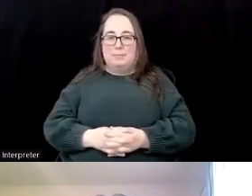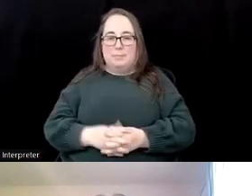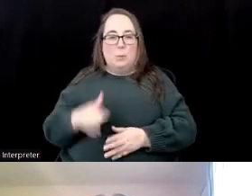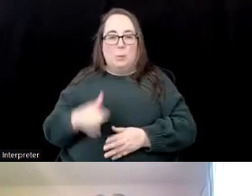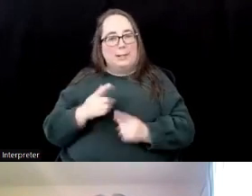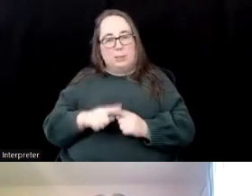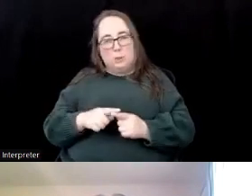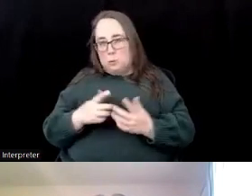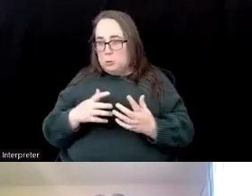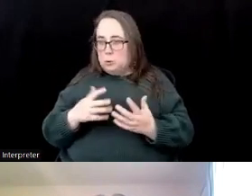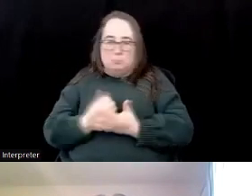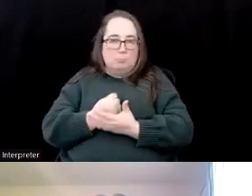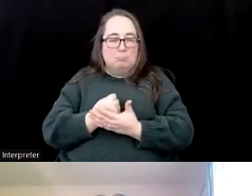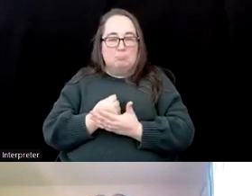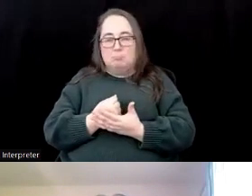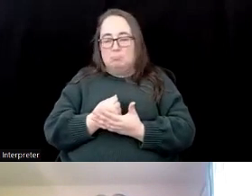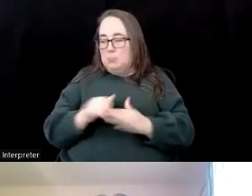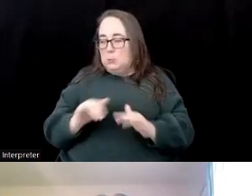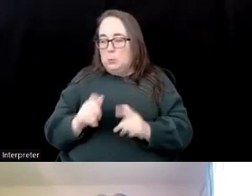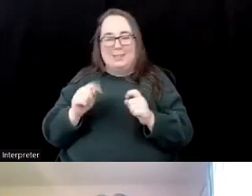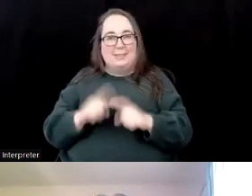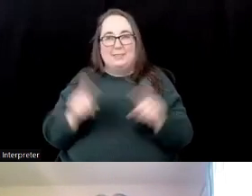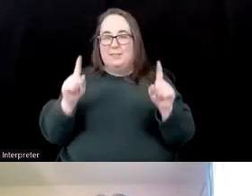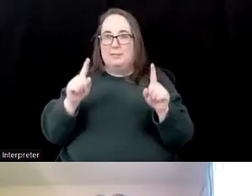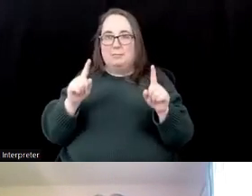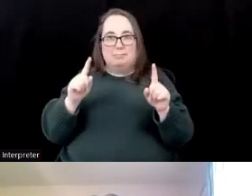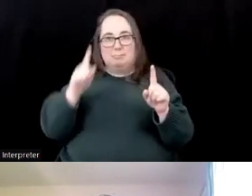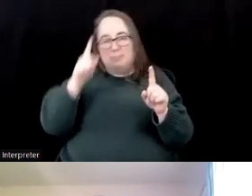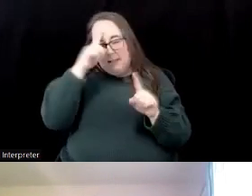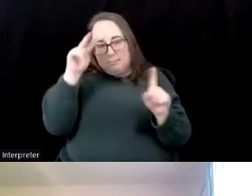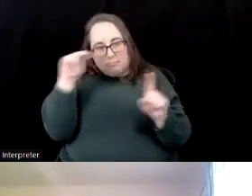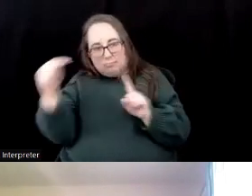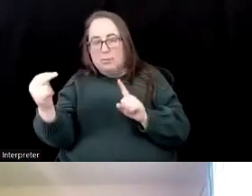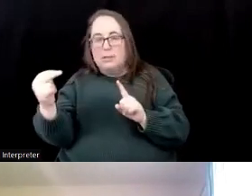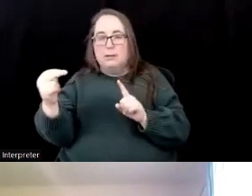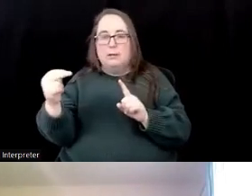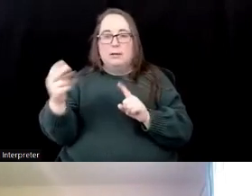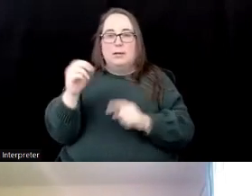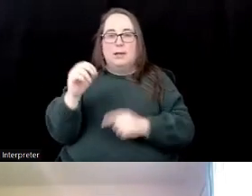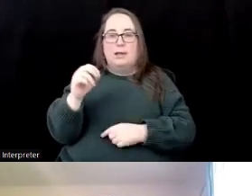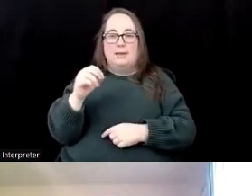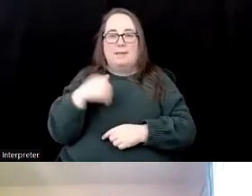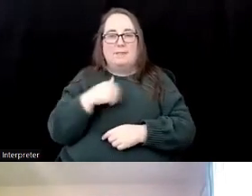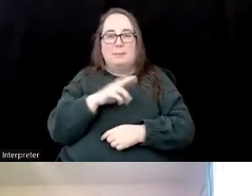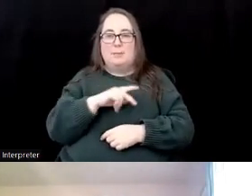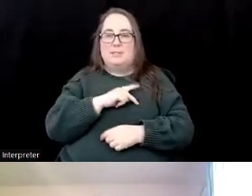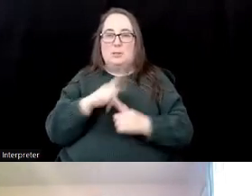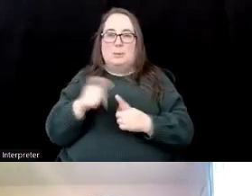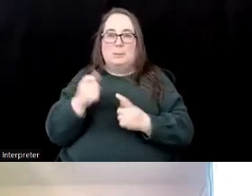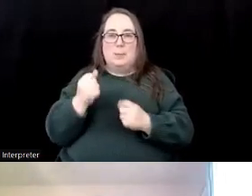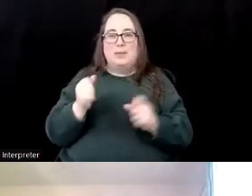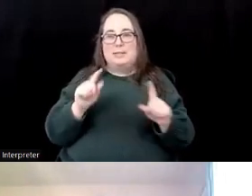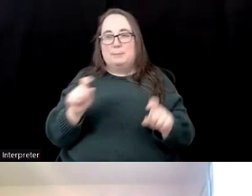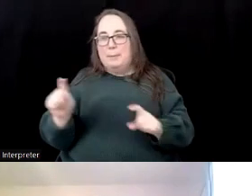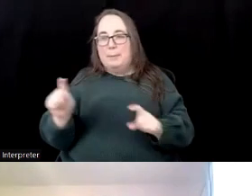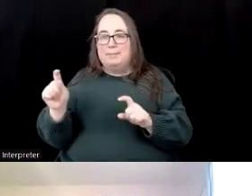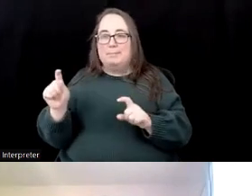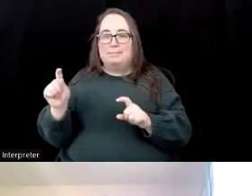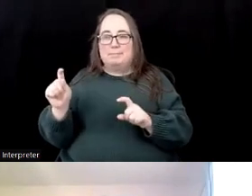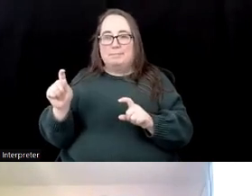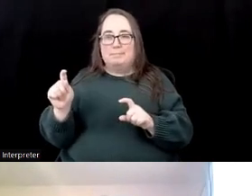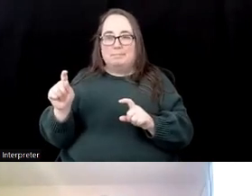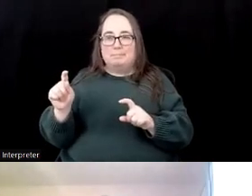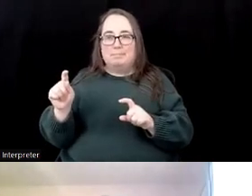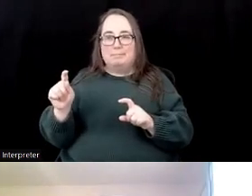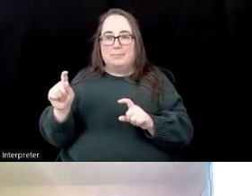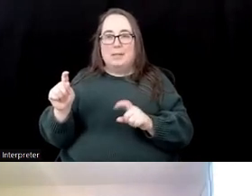it and think outside the box and have that the personality to kind of be bold and experiment and,